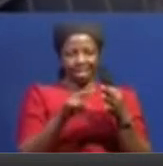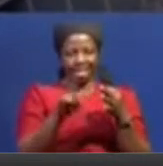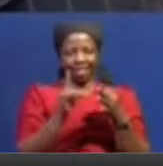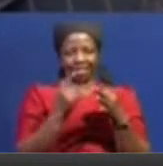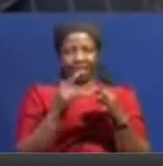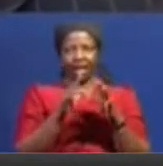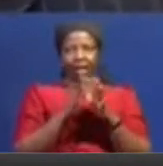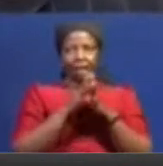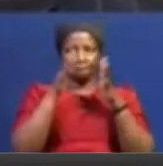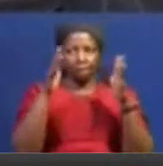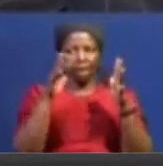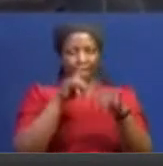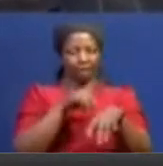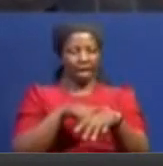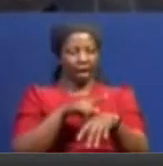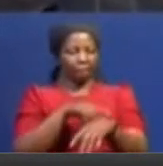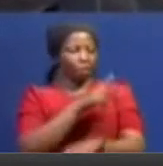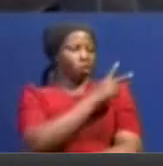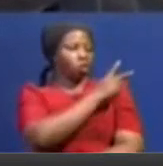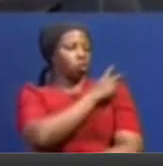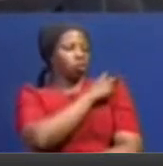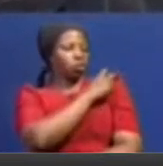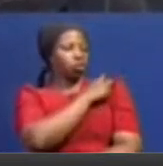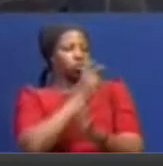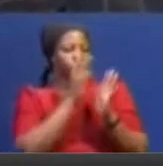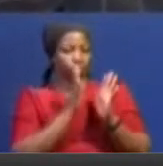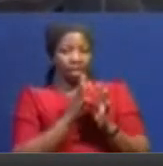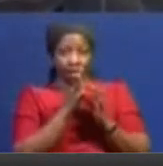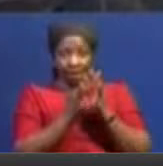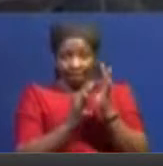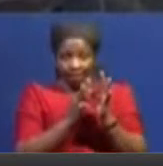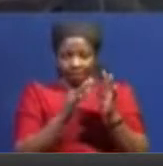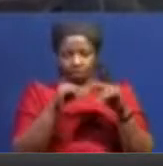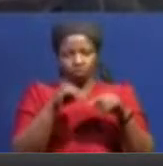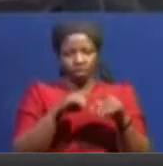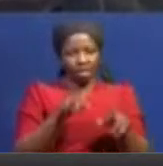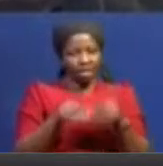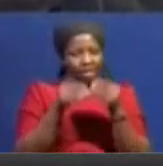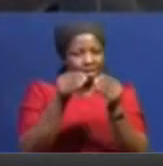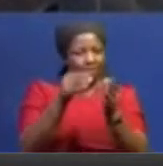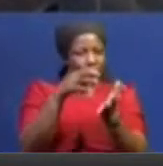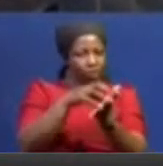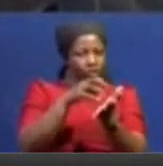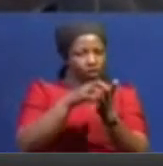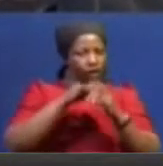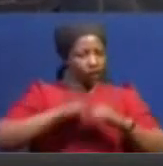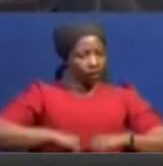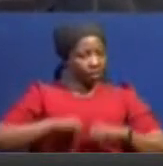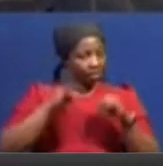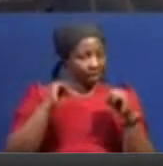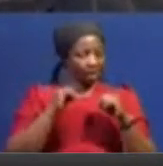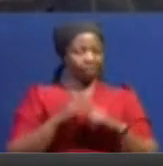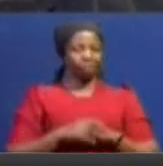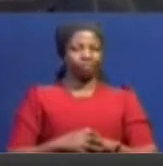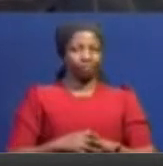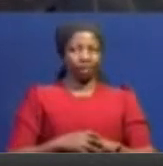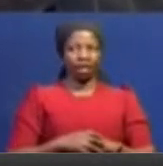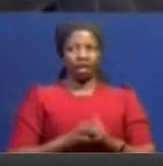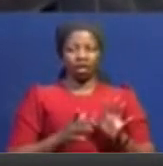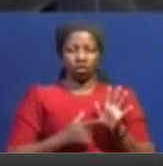big-time consultant. If she's made chair, demonstrate to her